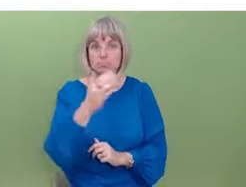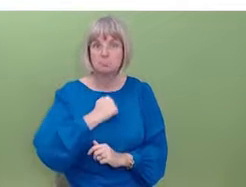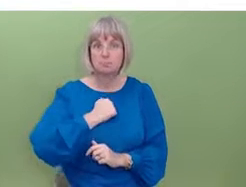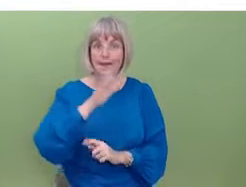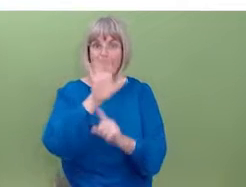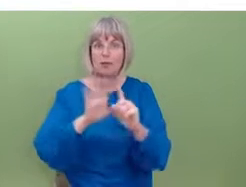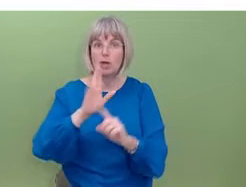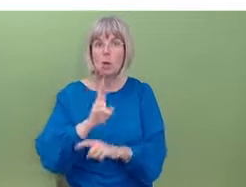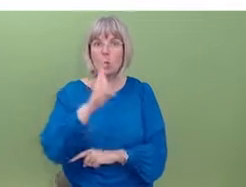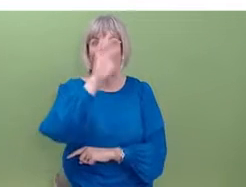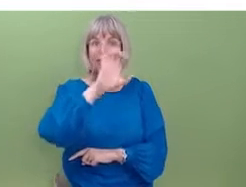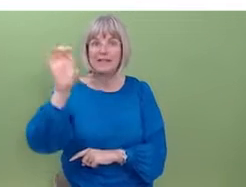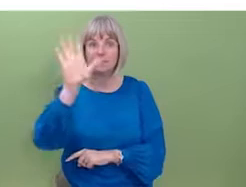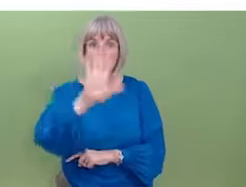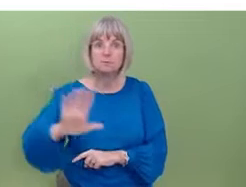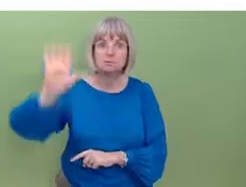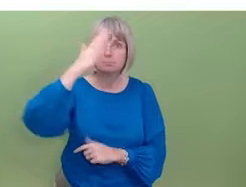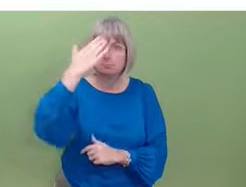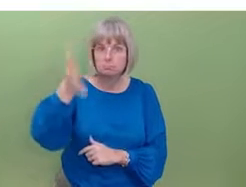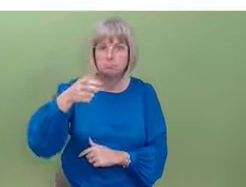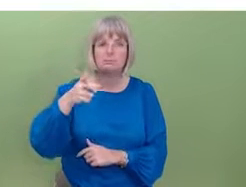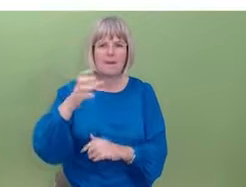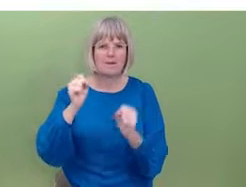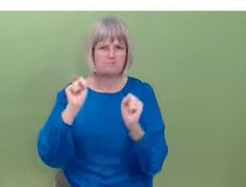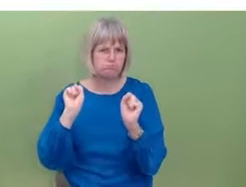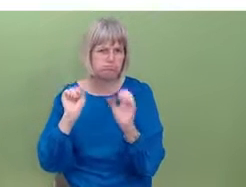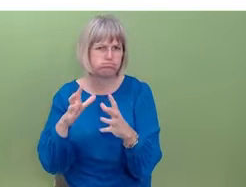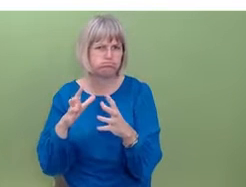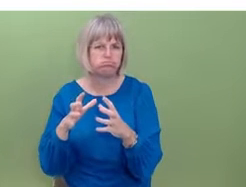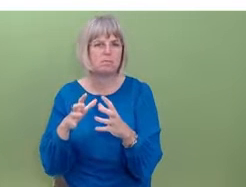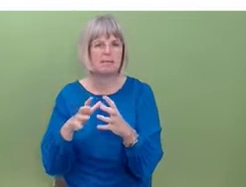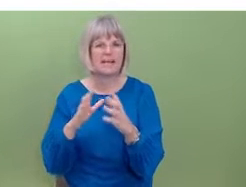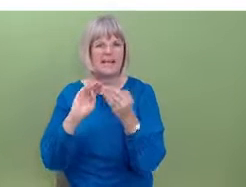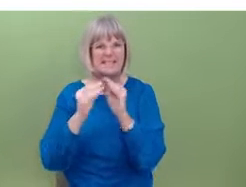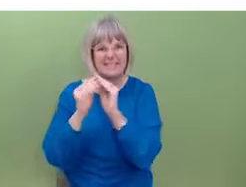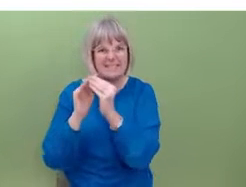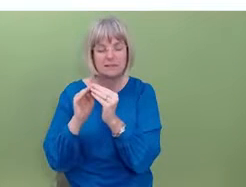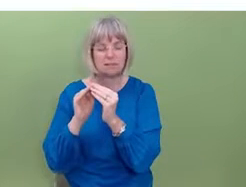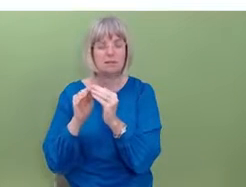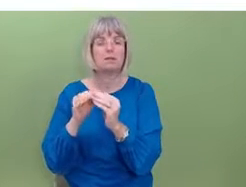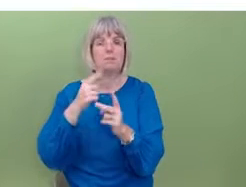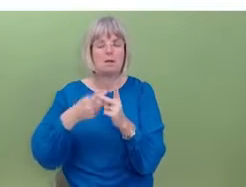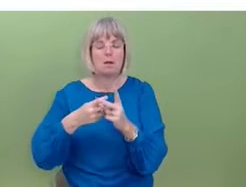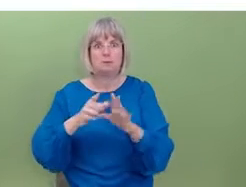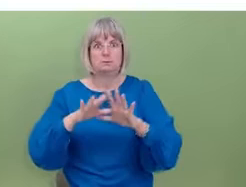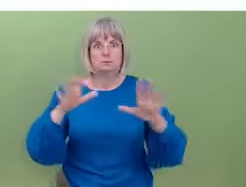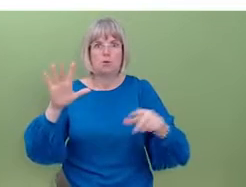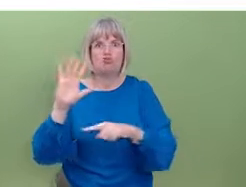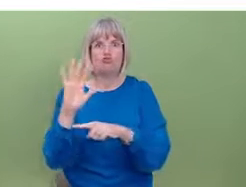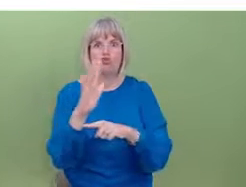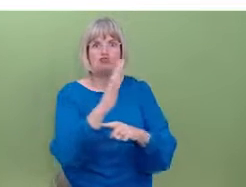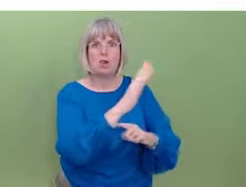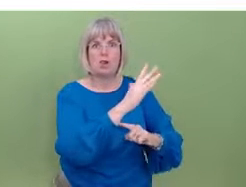we've got these dense populations of cities up here, but then we've got these enormous vast